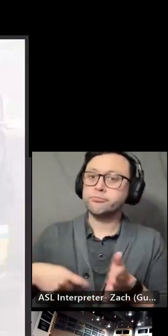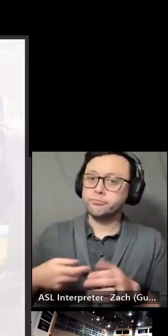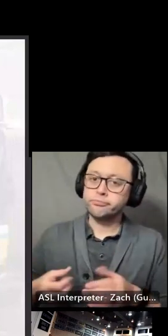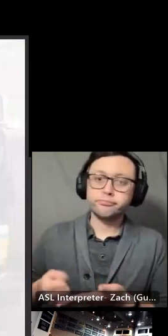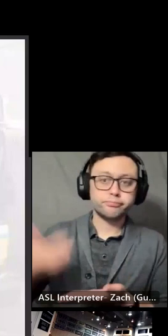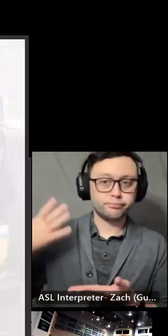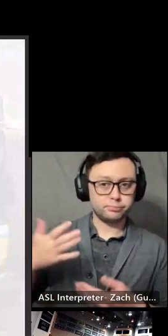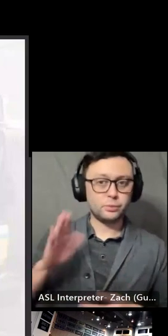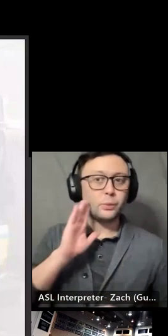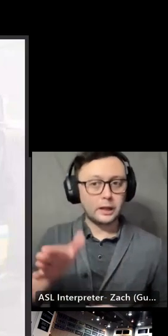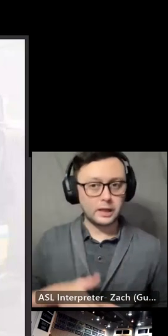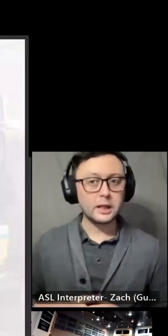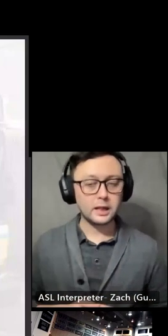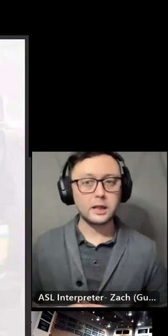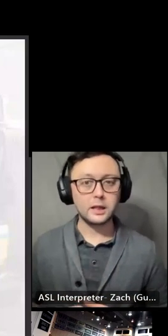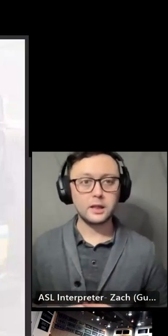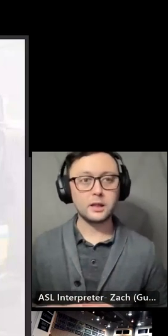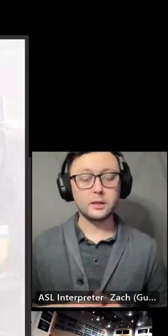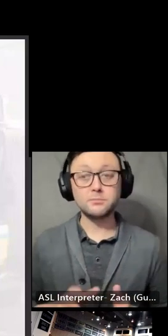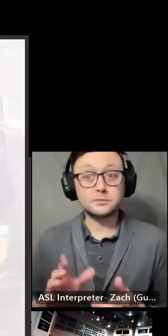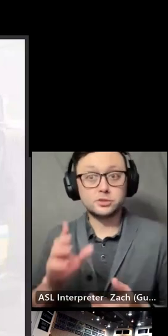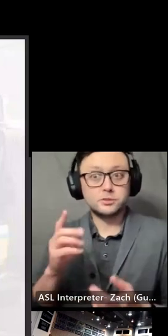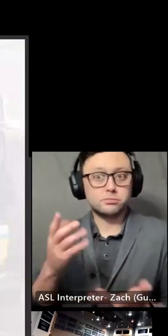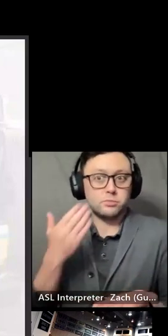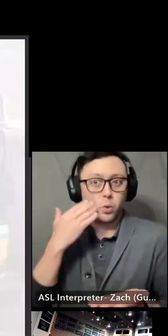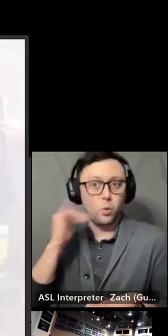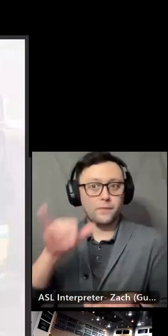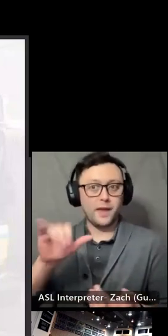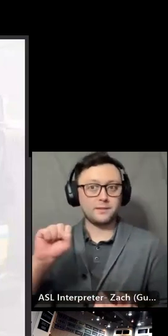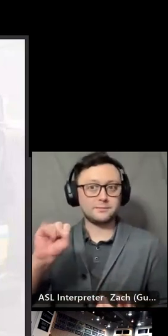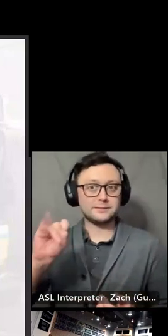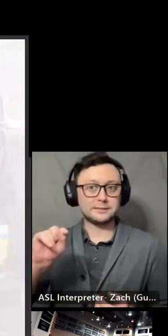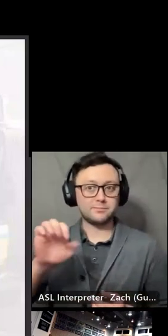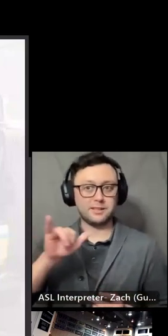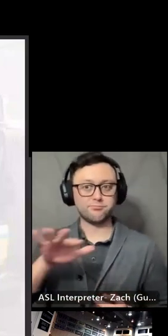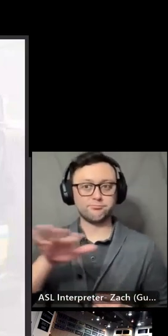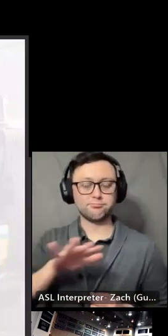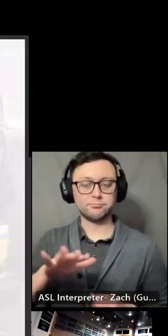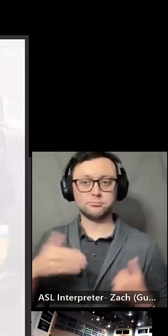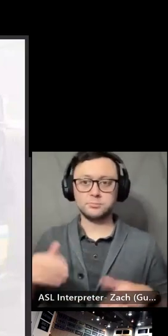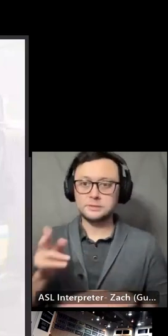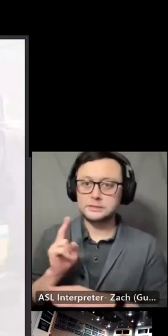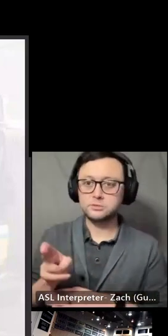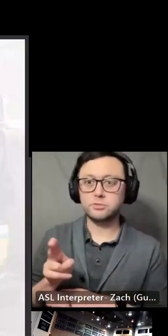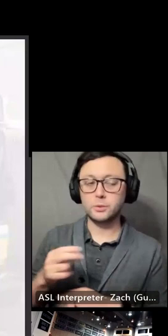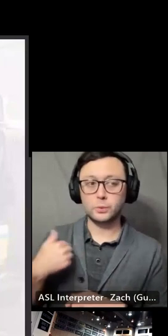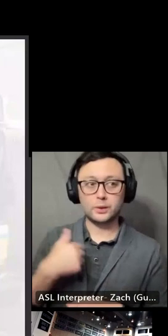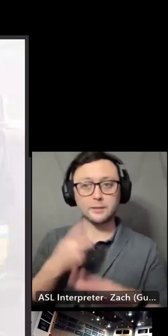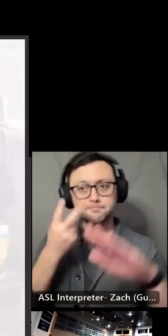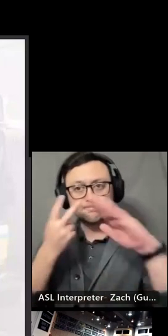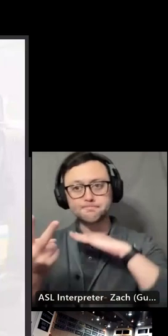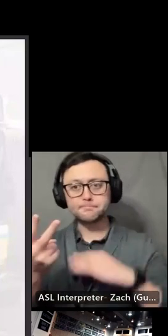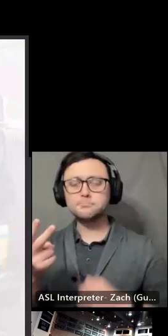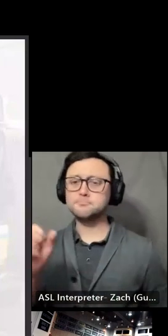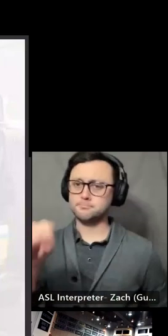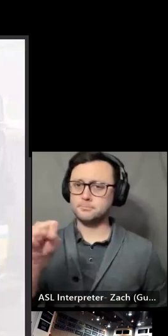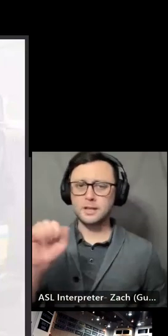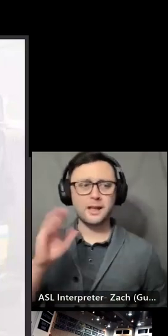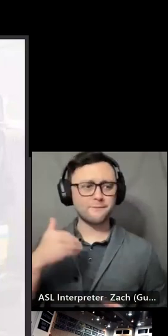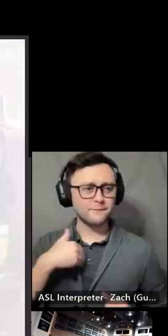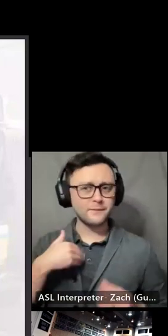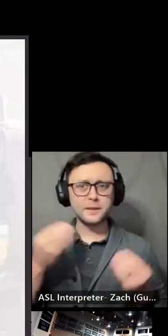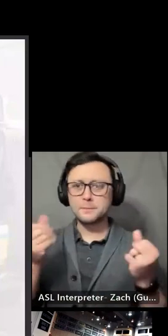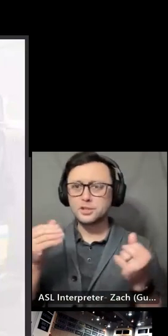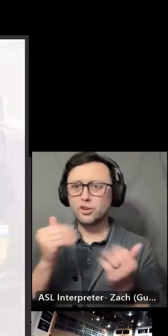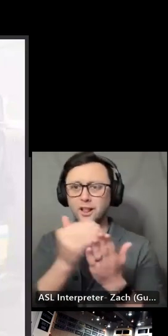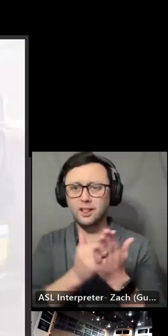can be quite expensive given the history of this site, and that we anticipate, you know, that there are materials in